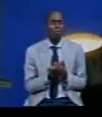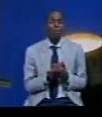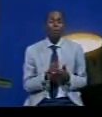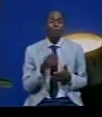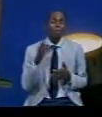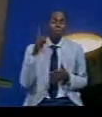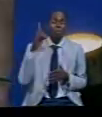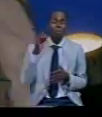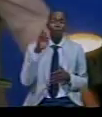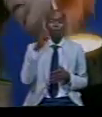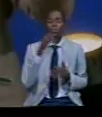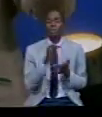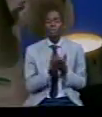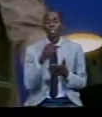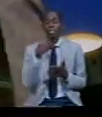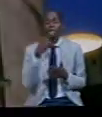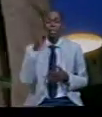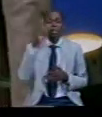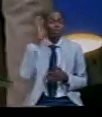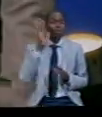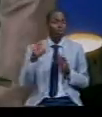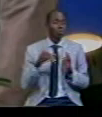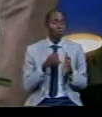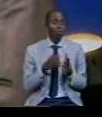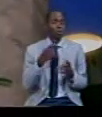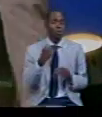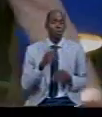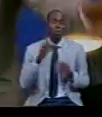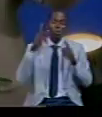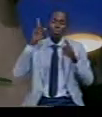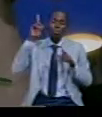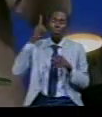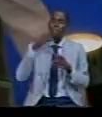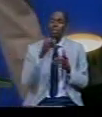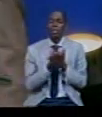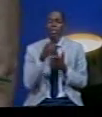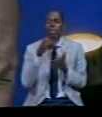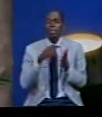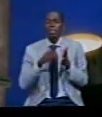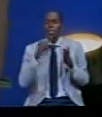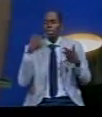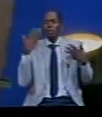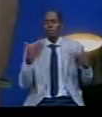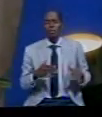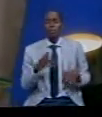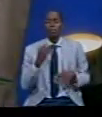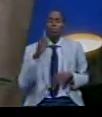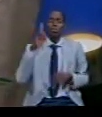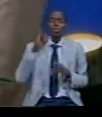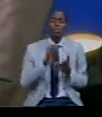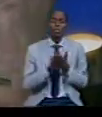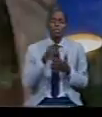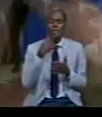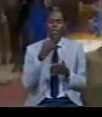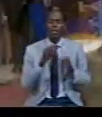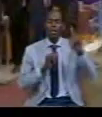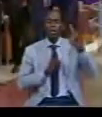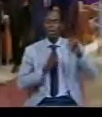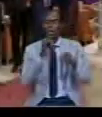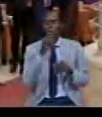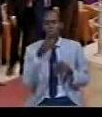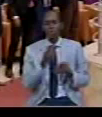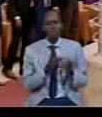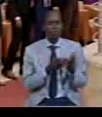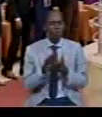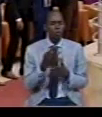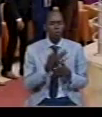it, the one who said it is finished, the one who said I am the way, the truth, and the life, the one who said with me nothing